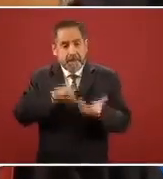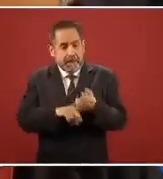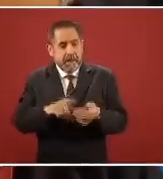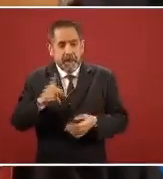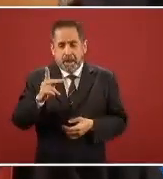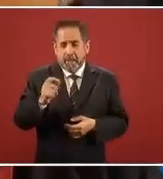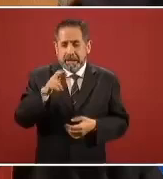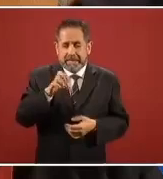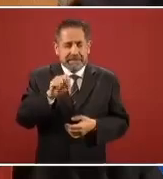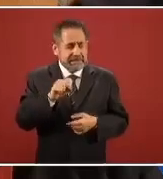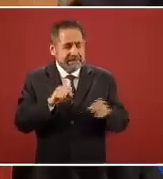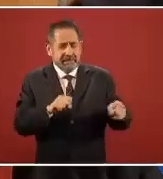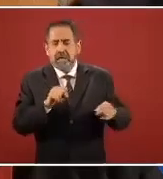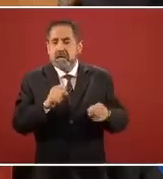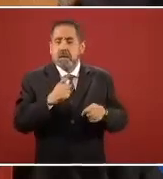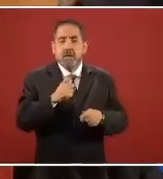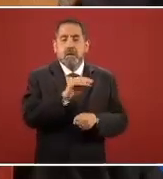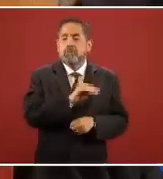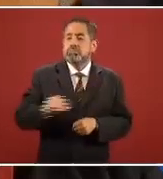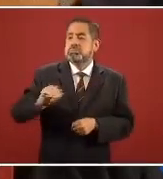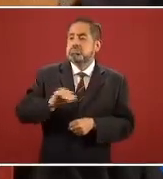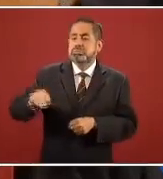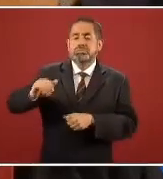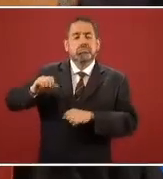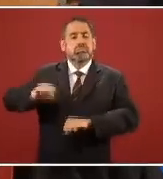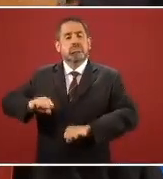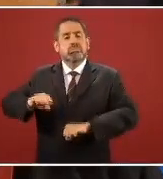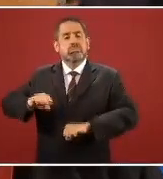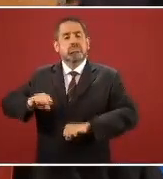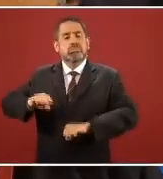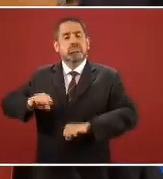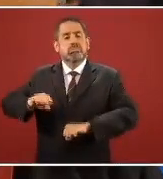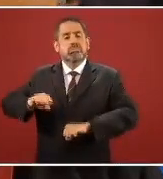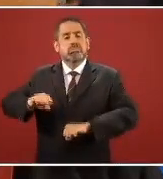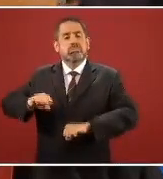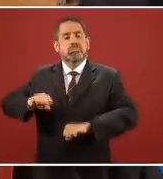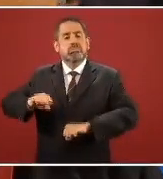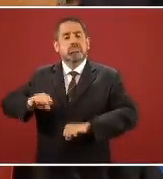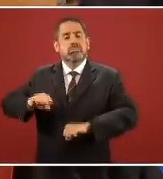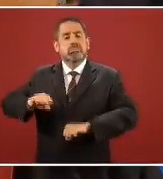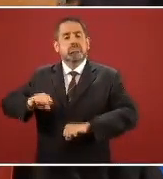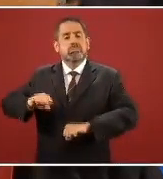en lugares de primer lugar, en la Secretaría Ejecutiva. So she's